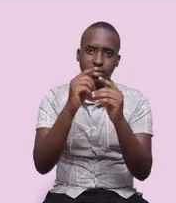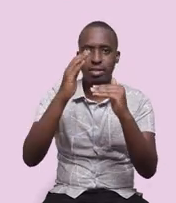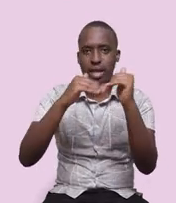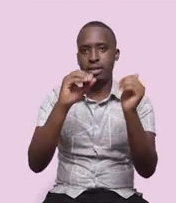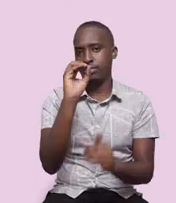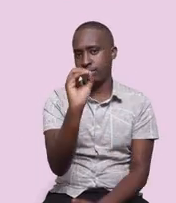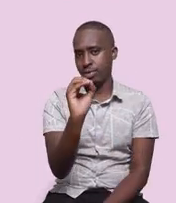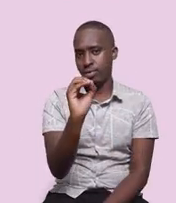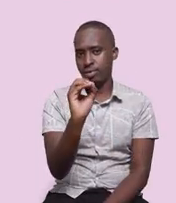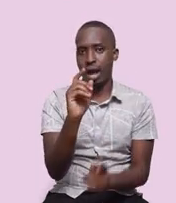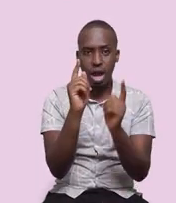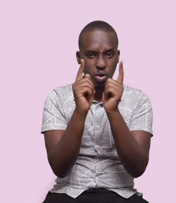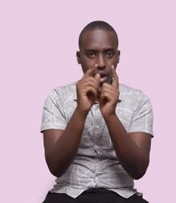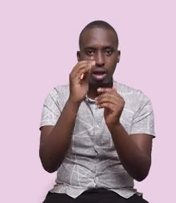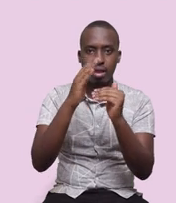0.